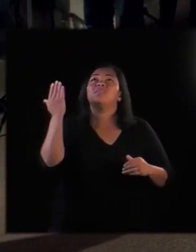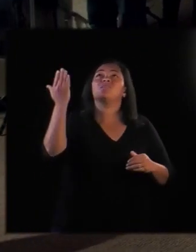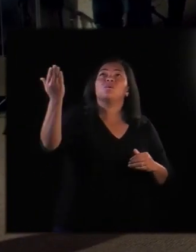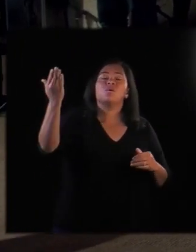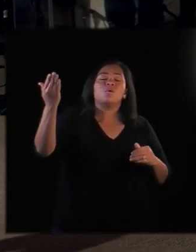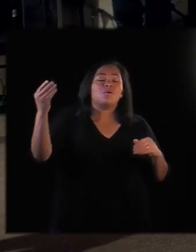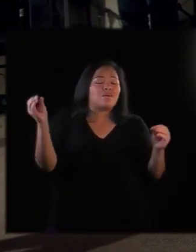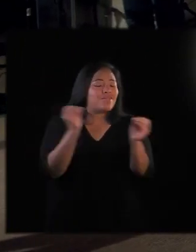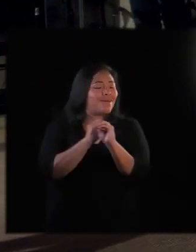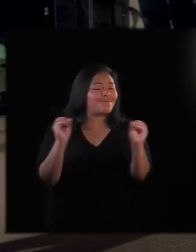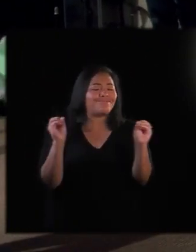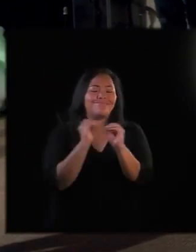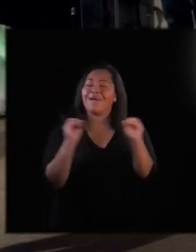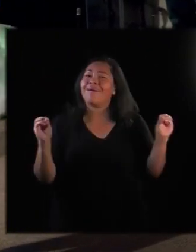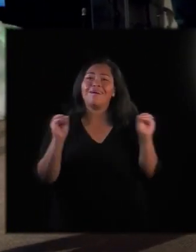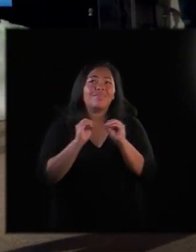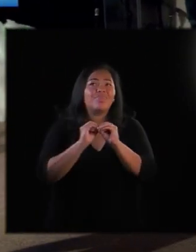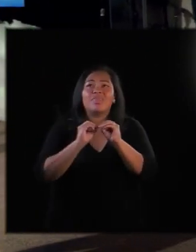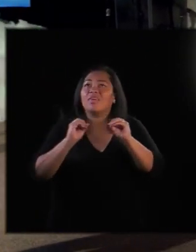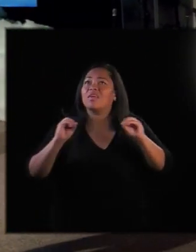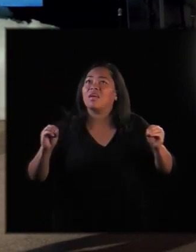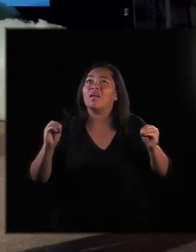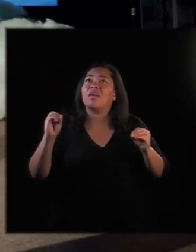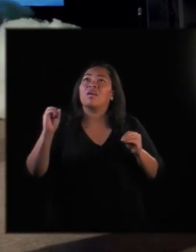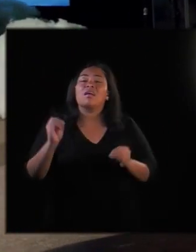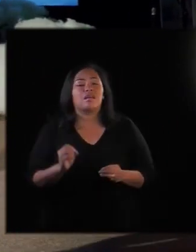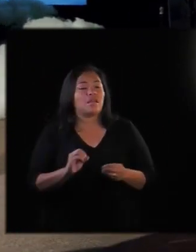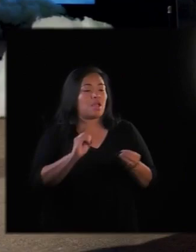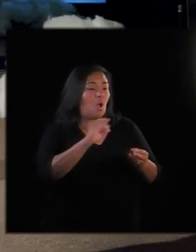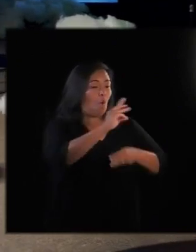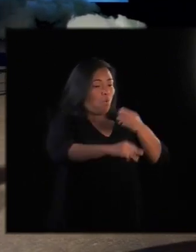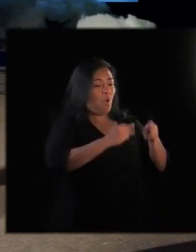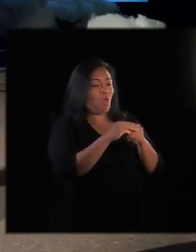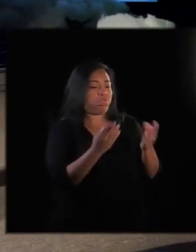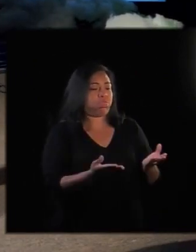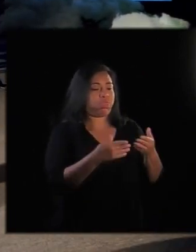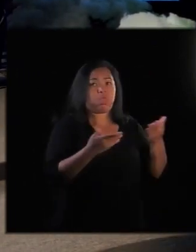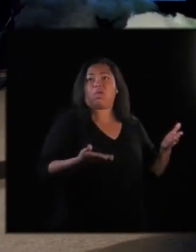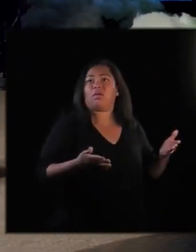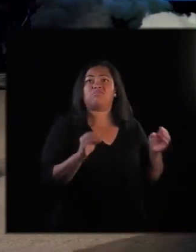better than you. There's nothing